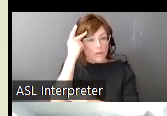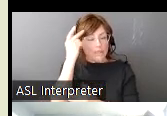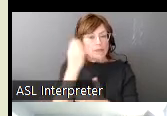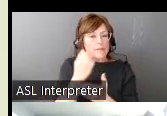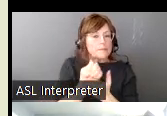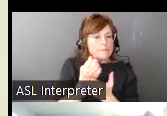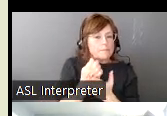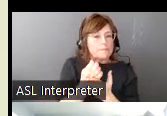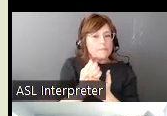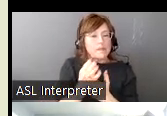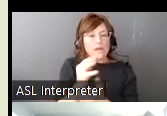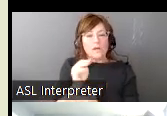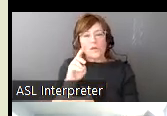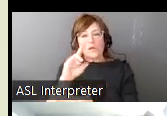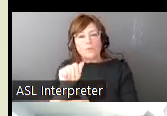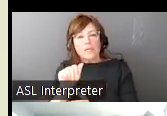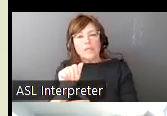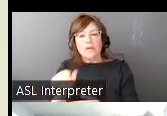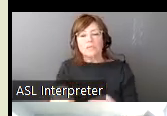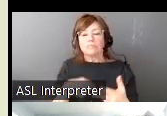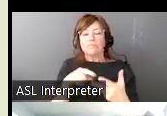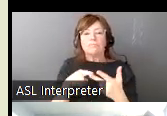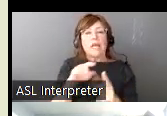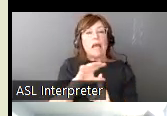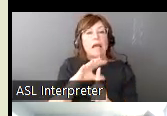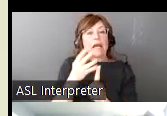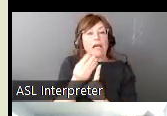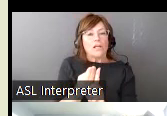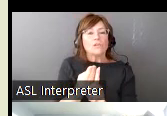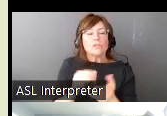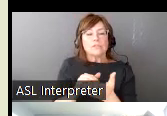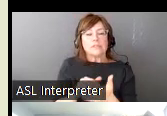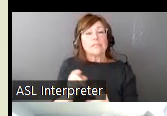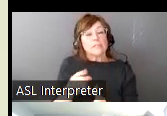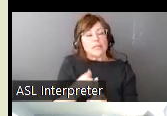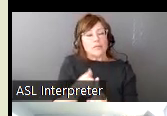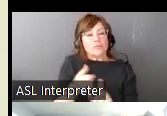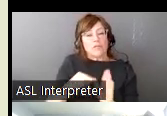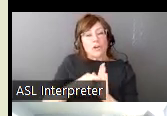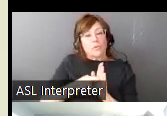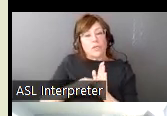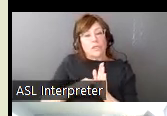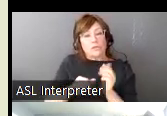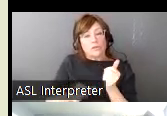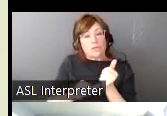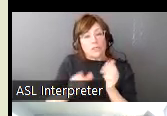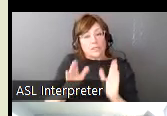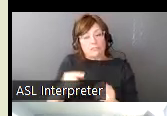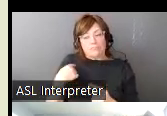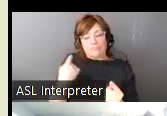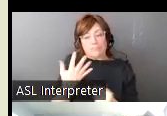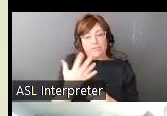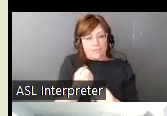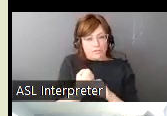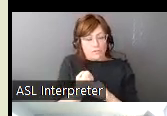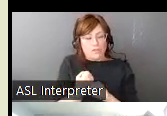of media, and cultural studies. He has been a research assistant for the last 5 years and